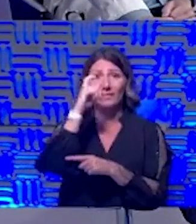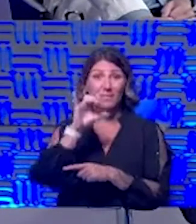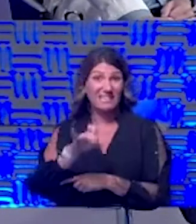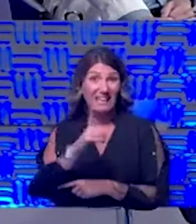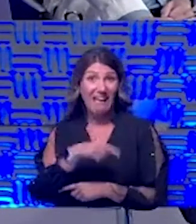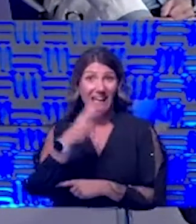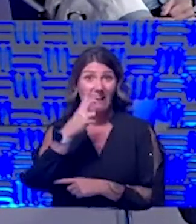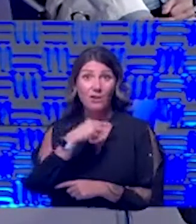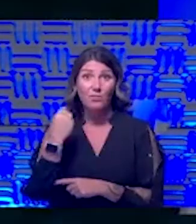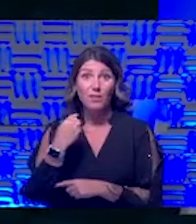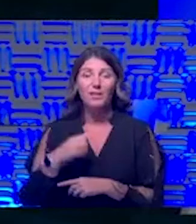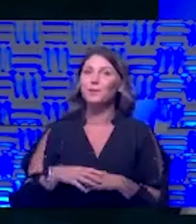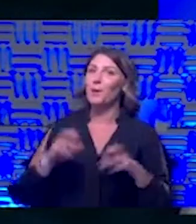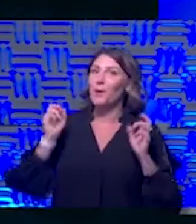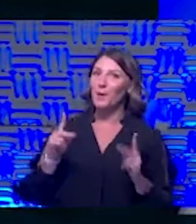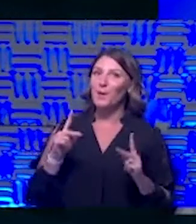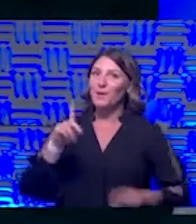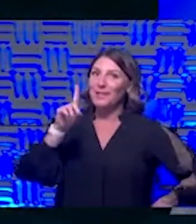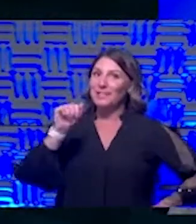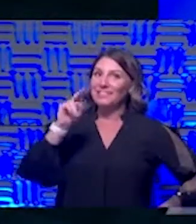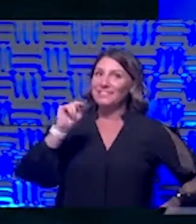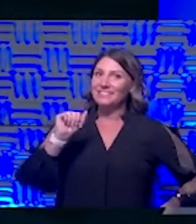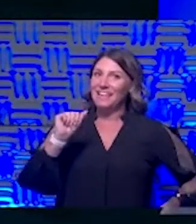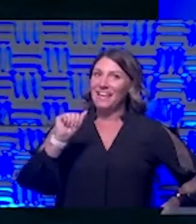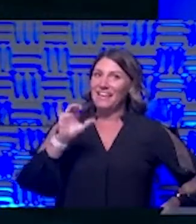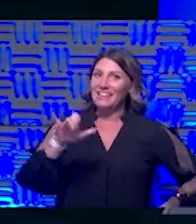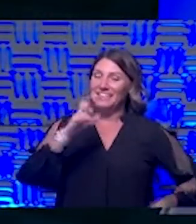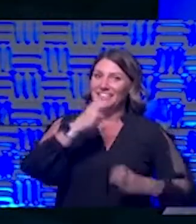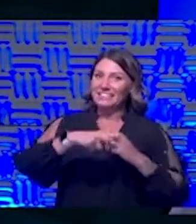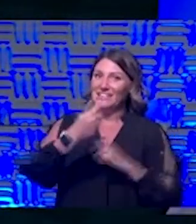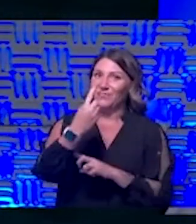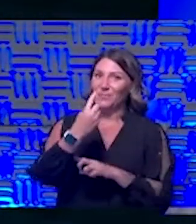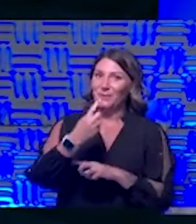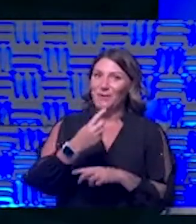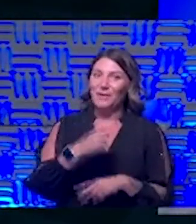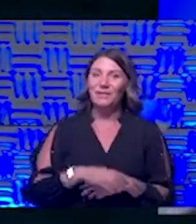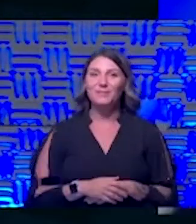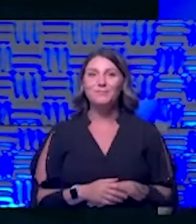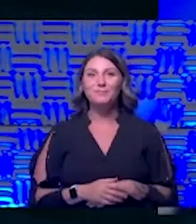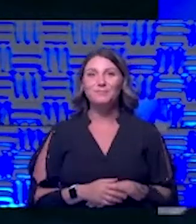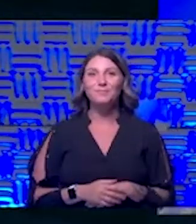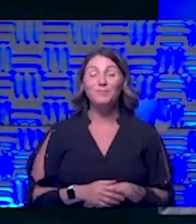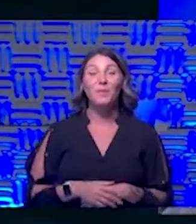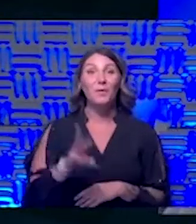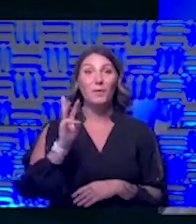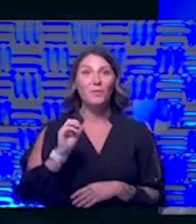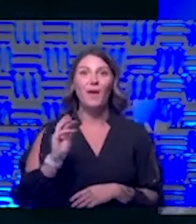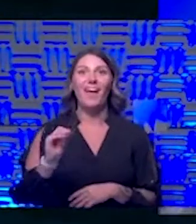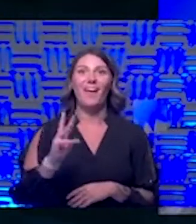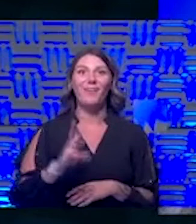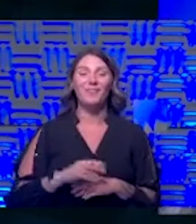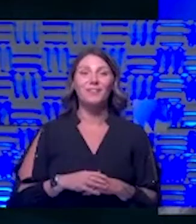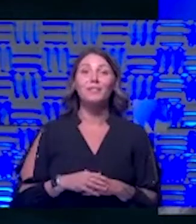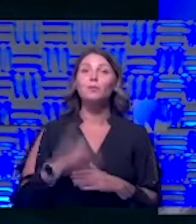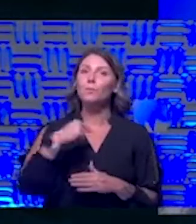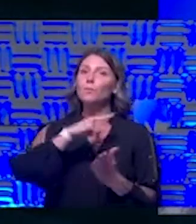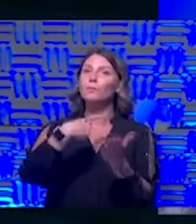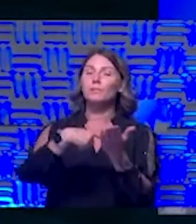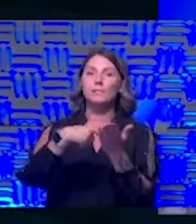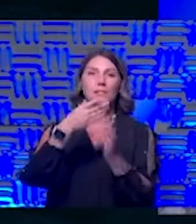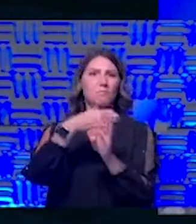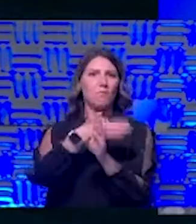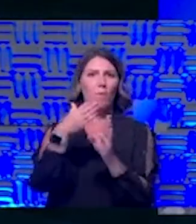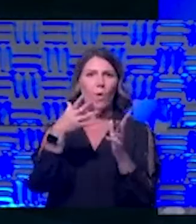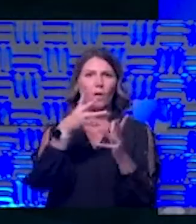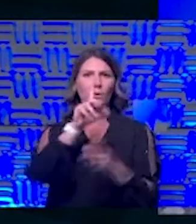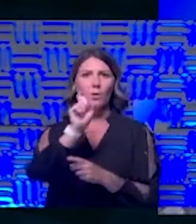Wow. Okay, Dana, here we go, trying to pass that judgment. Those are hard ones, aren't they? Wow, and we've talked about this before. There's this question about what